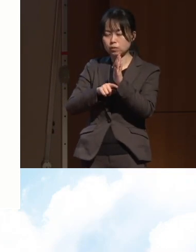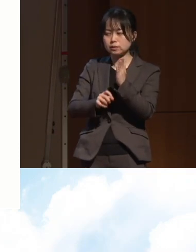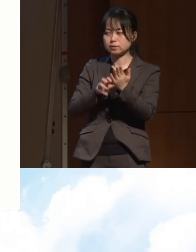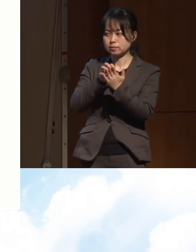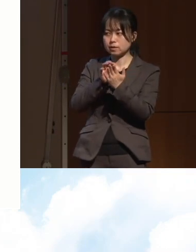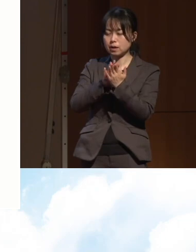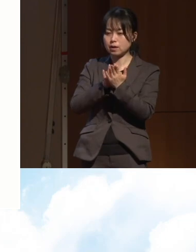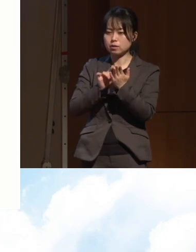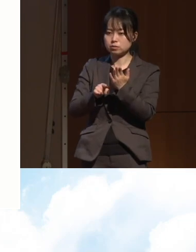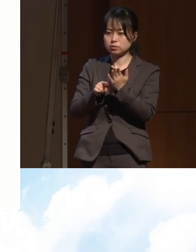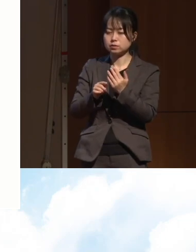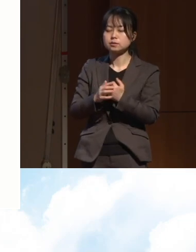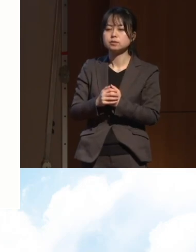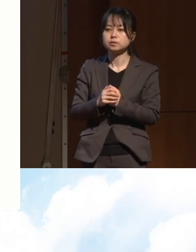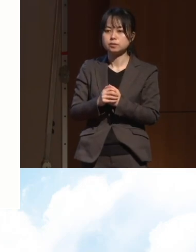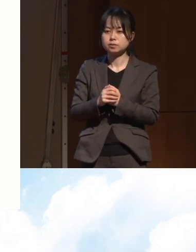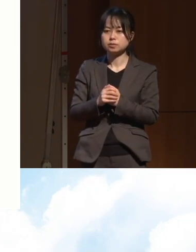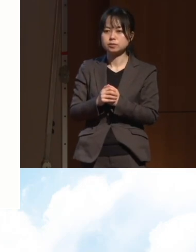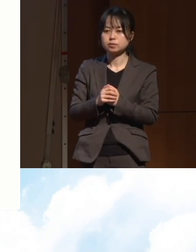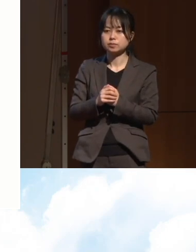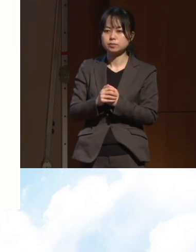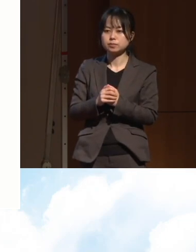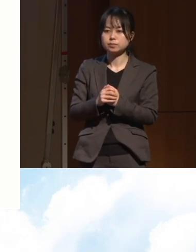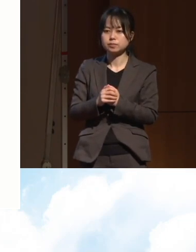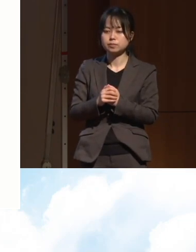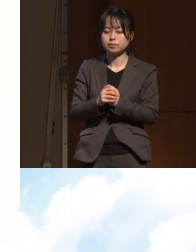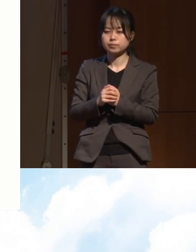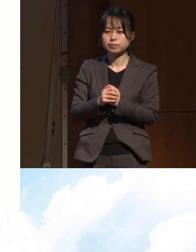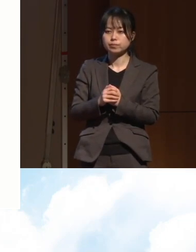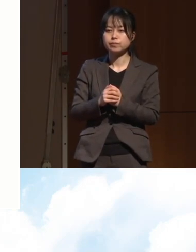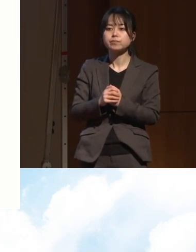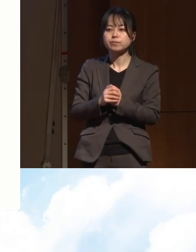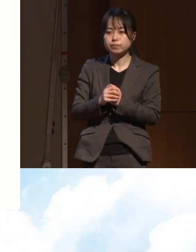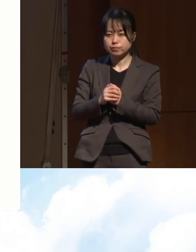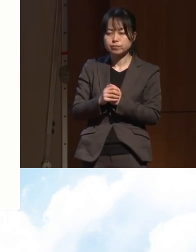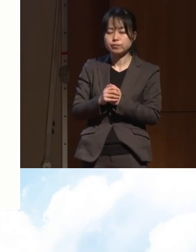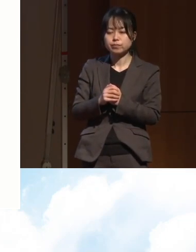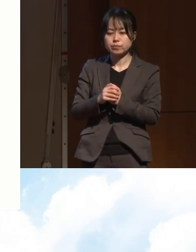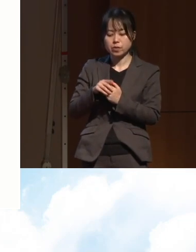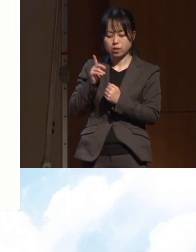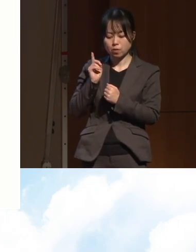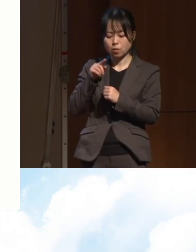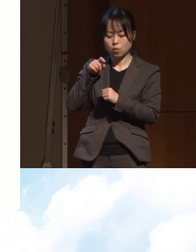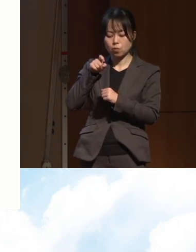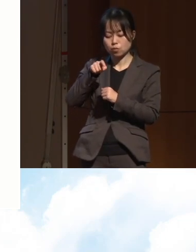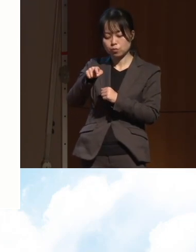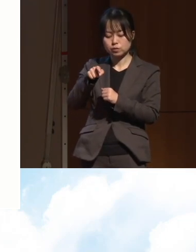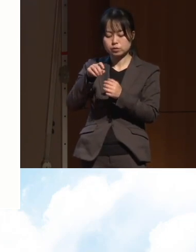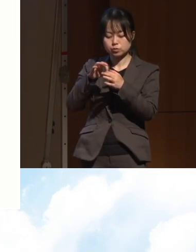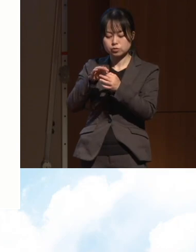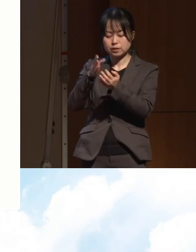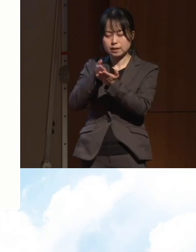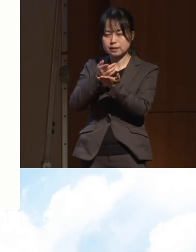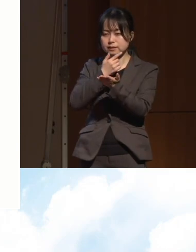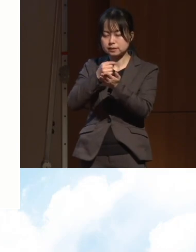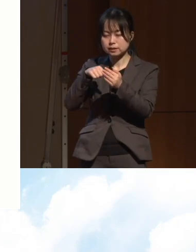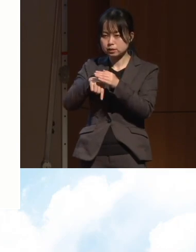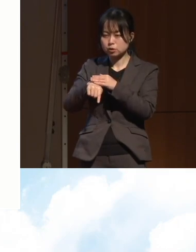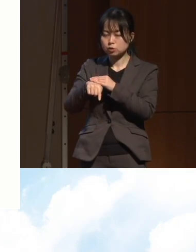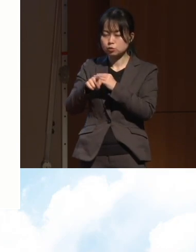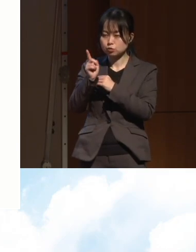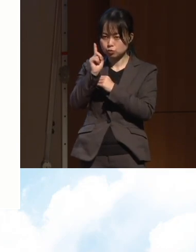reason that we like to talk about paramyxoviruses, it's a phylogenetically very diverse family.